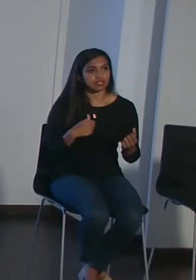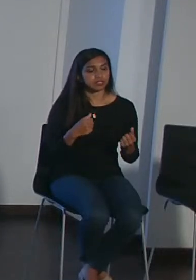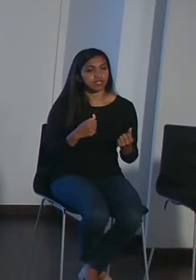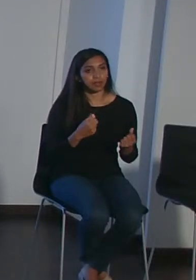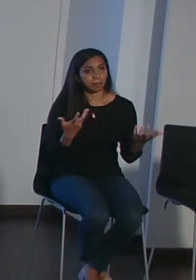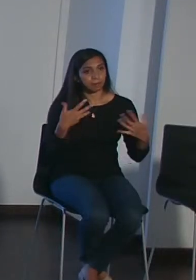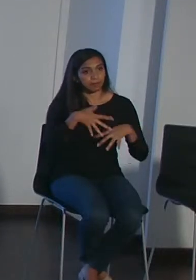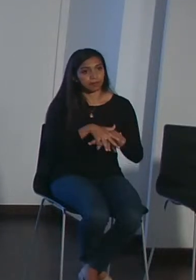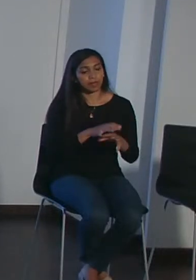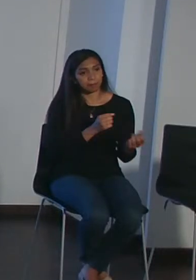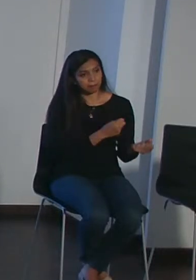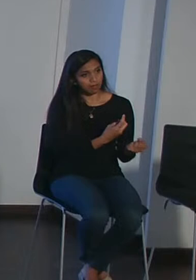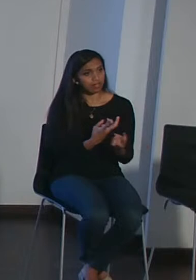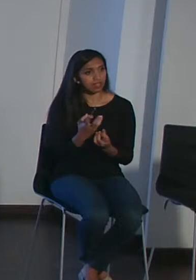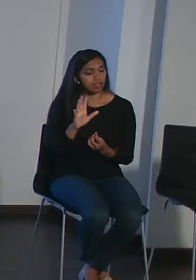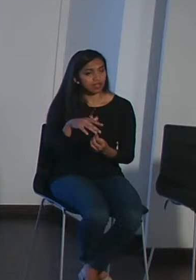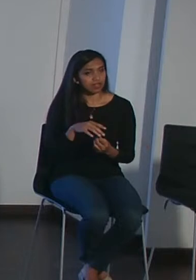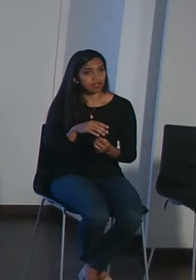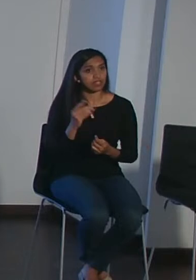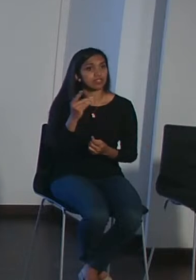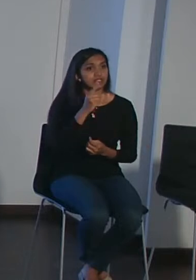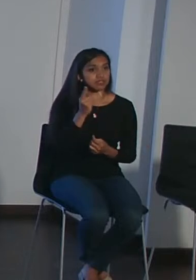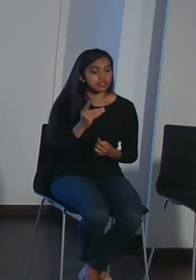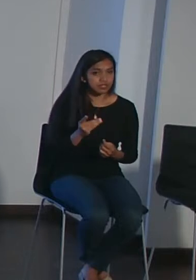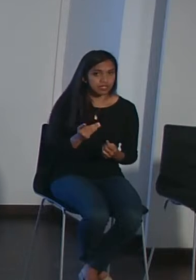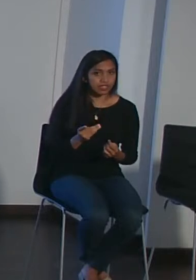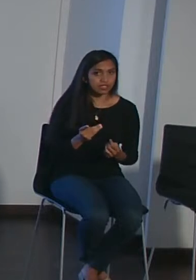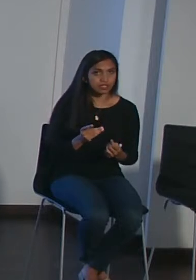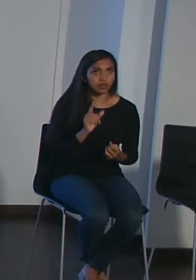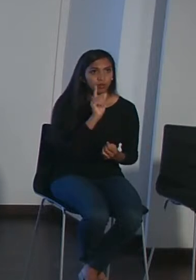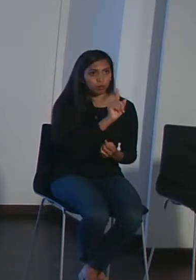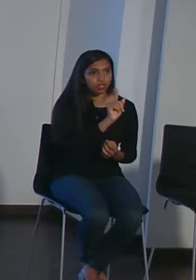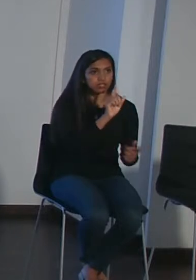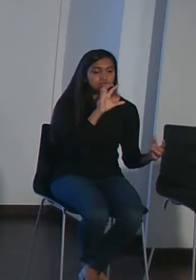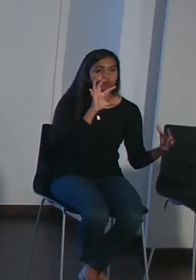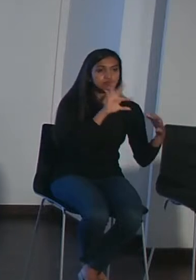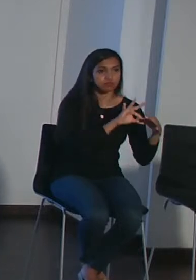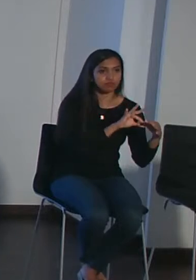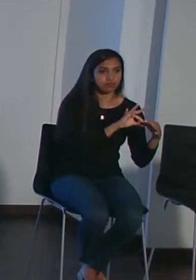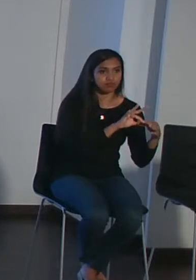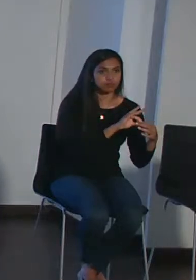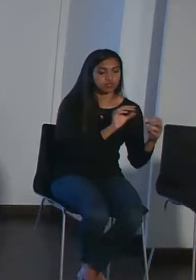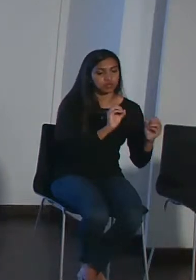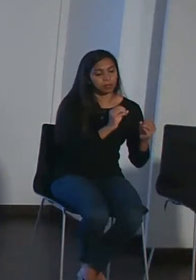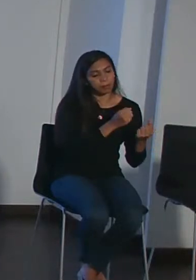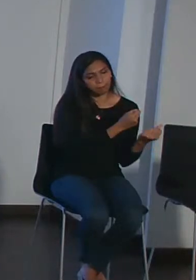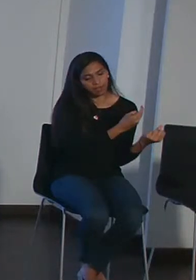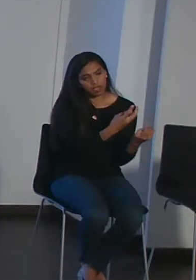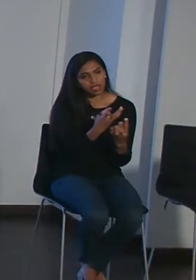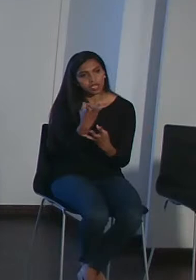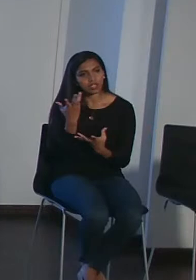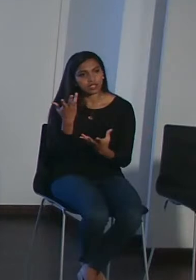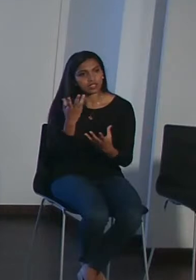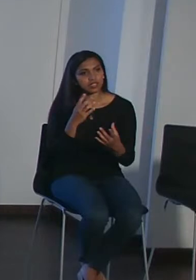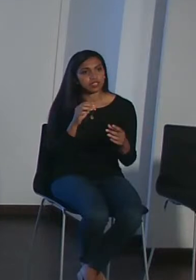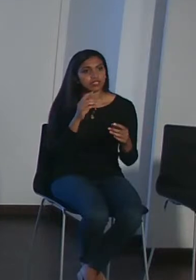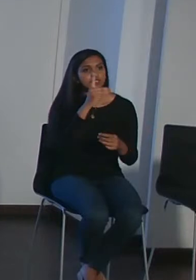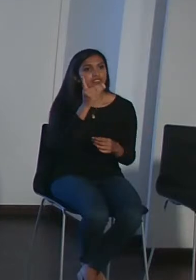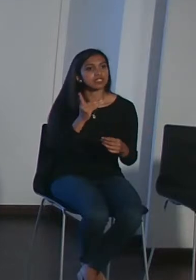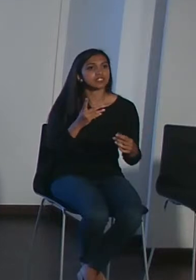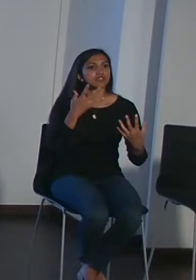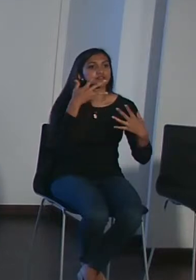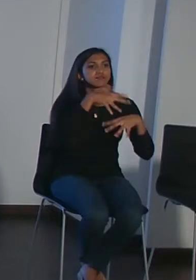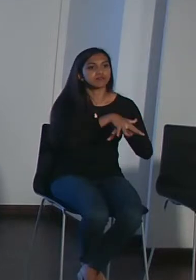pedagogy, design should be part of that pedagogy, because that's where the power comes in. You're actually leading people to go and take